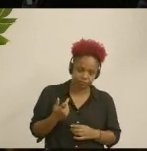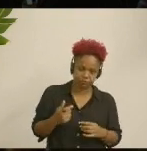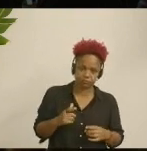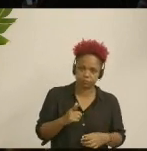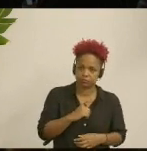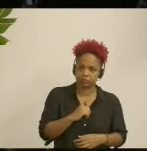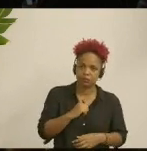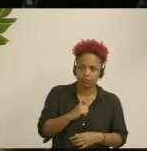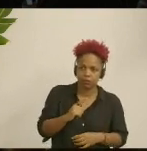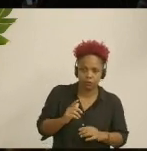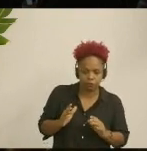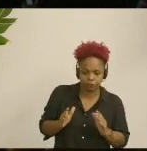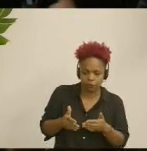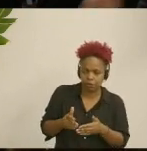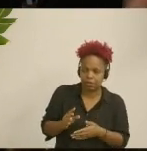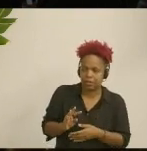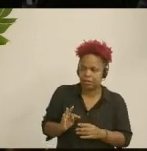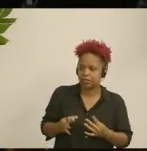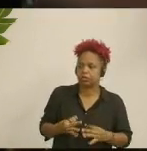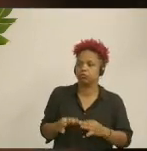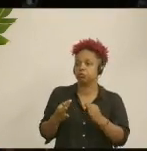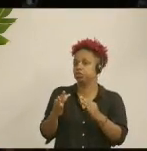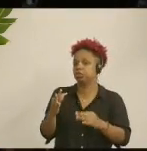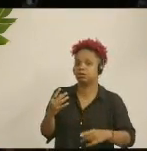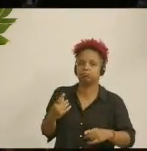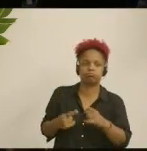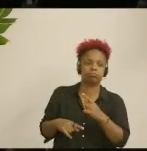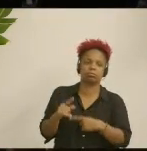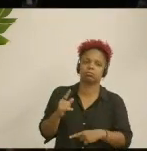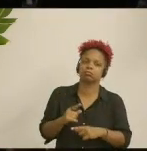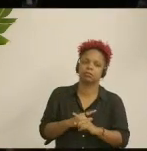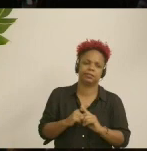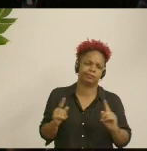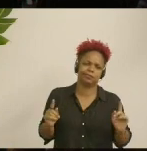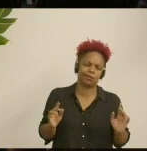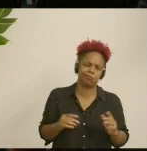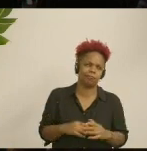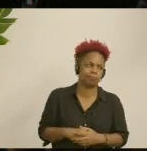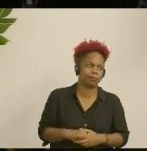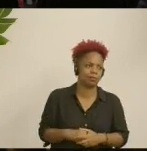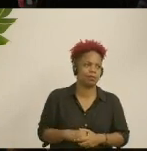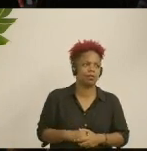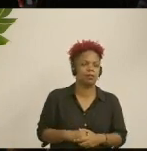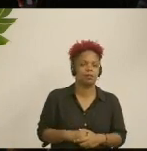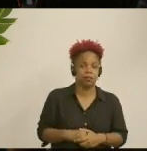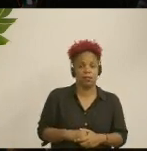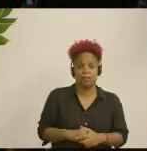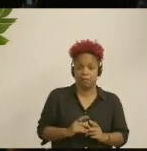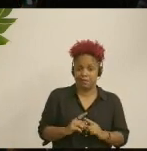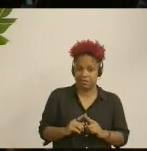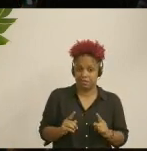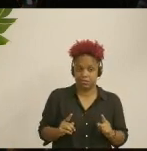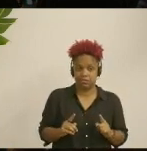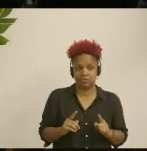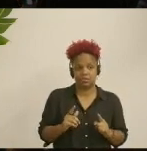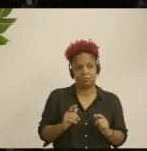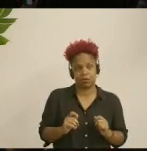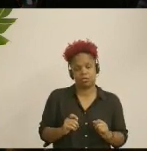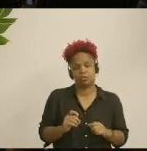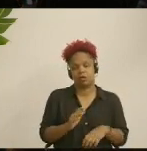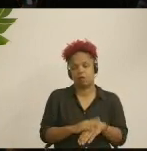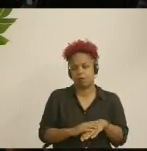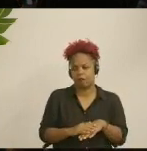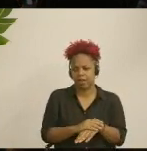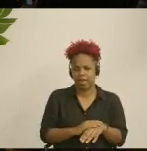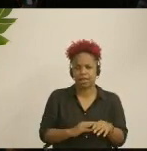robustly evidence-underpinned set of societal and government-level conversations about how we do better. So the